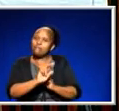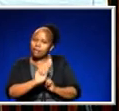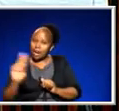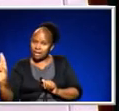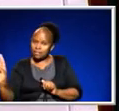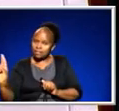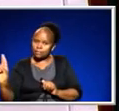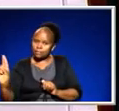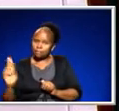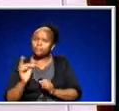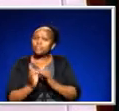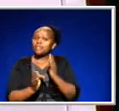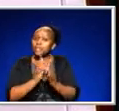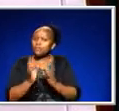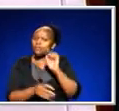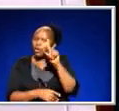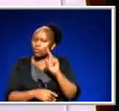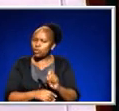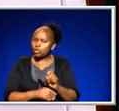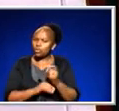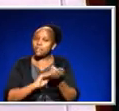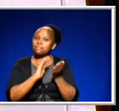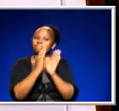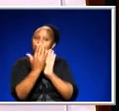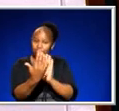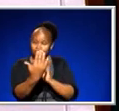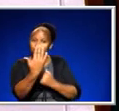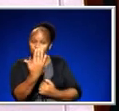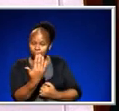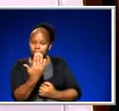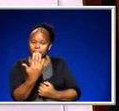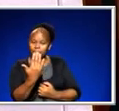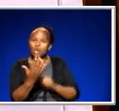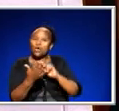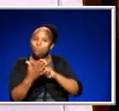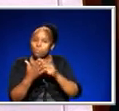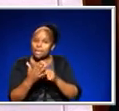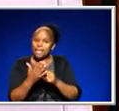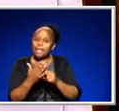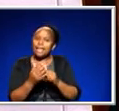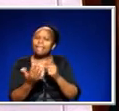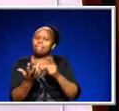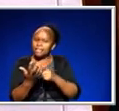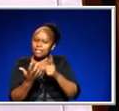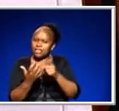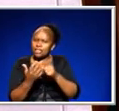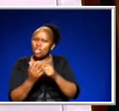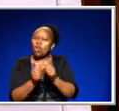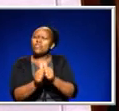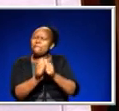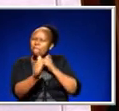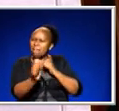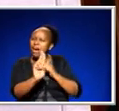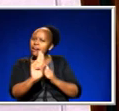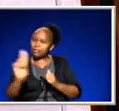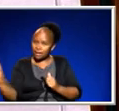mean? If the question is facing me this way, therefore the digit on the far right is going to